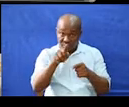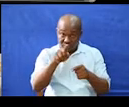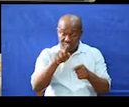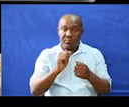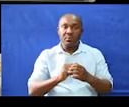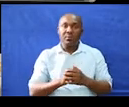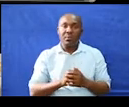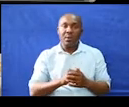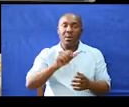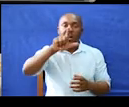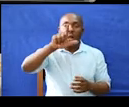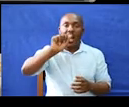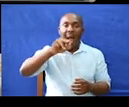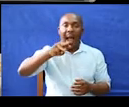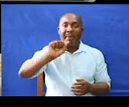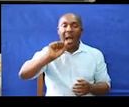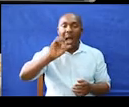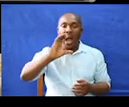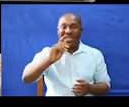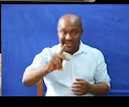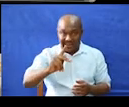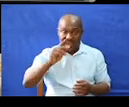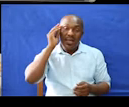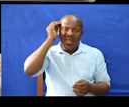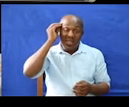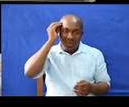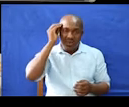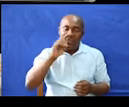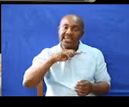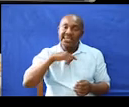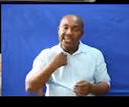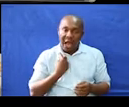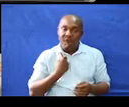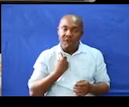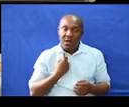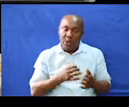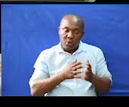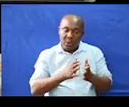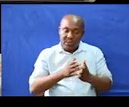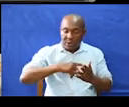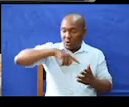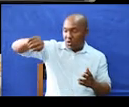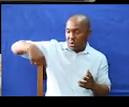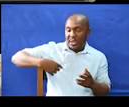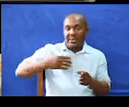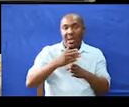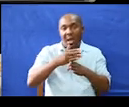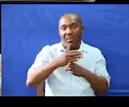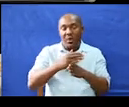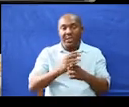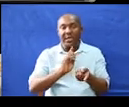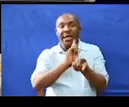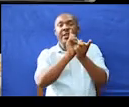Is Lamarck theory enough to explain to us about evolution of